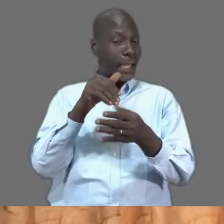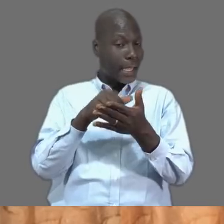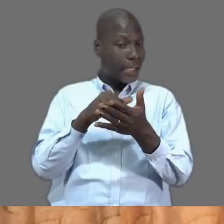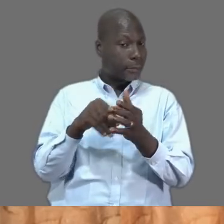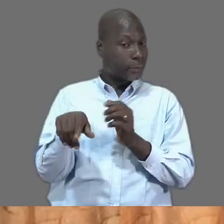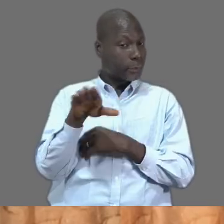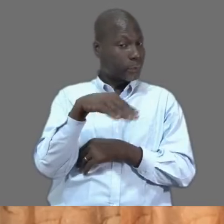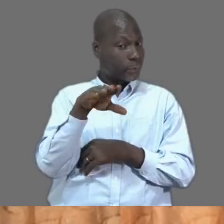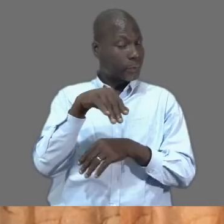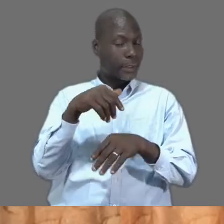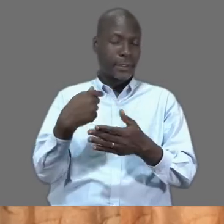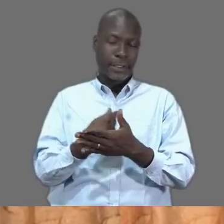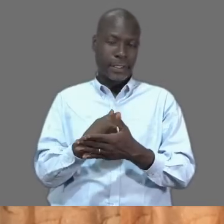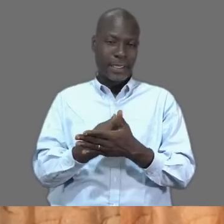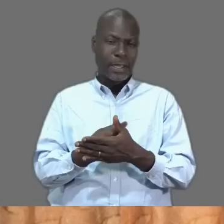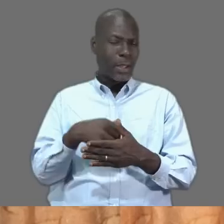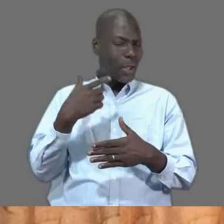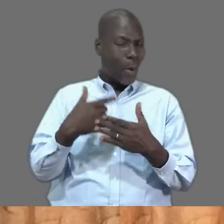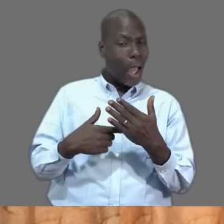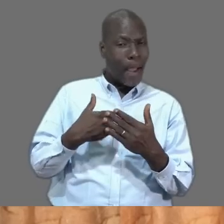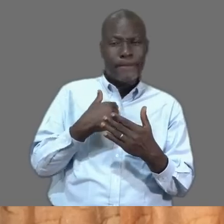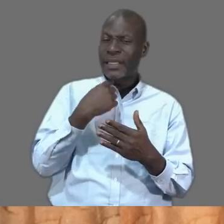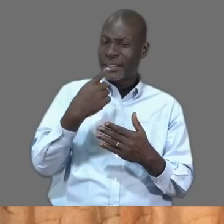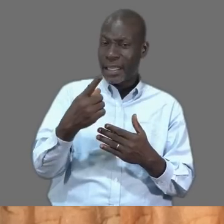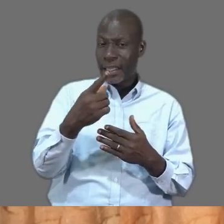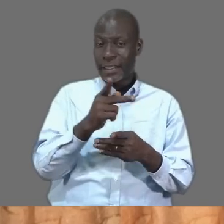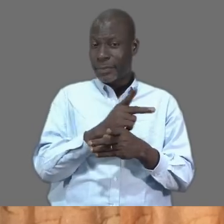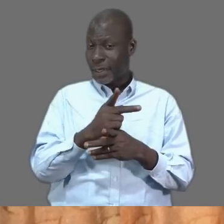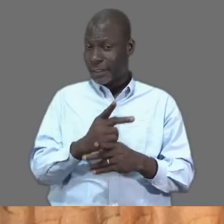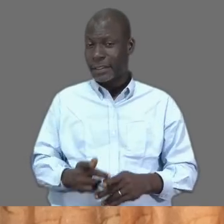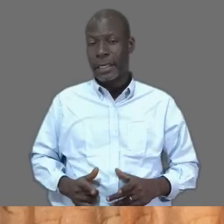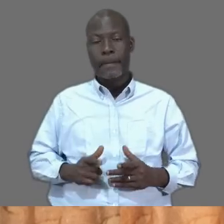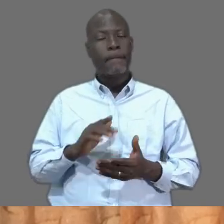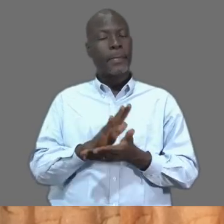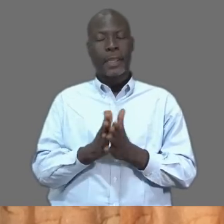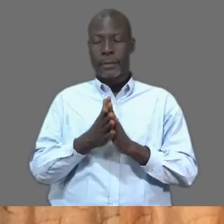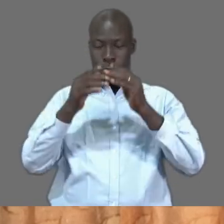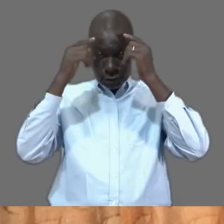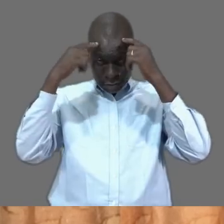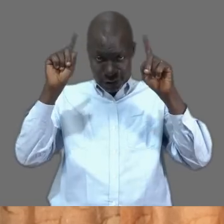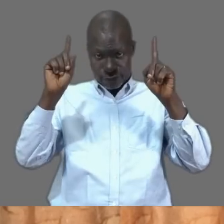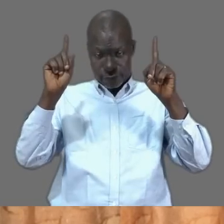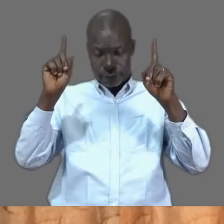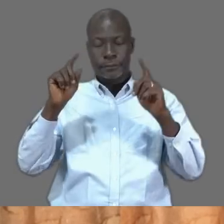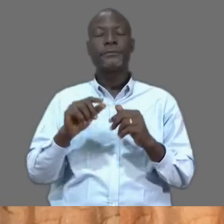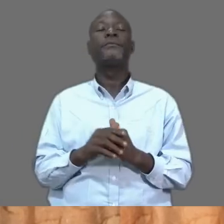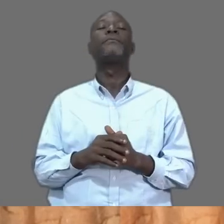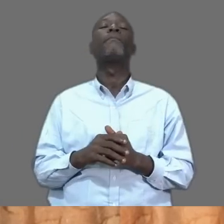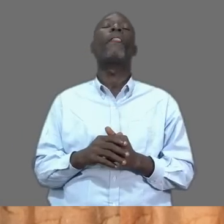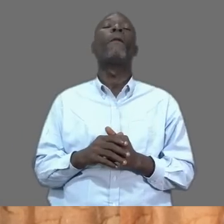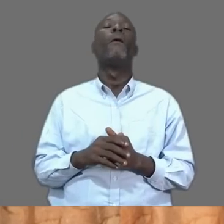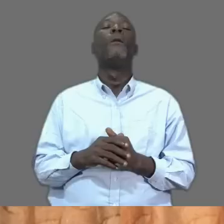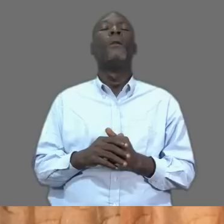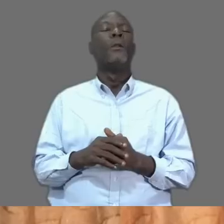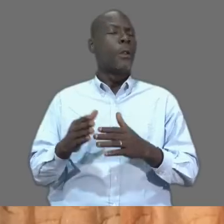Ghana ense ba meka ne san se utie na so wo de ba obra ebesi uyie dia me no